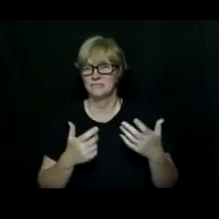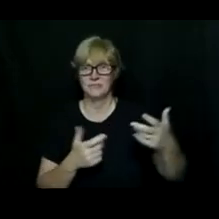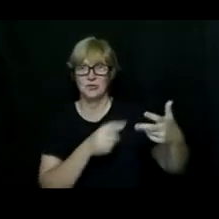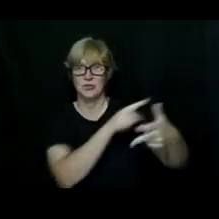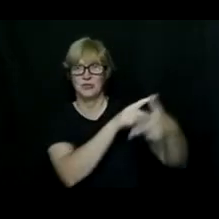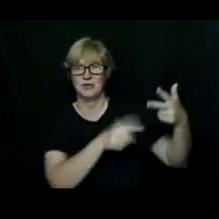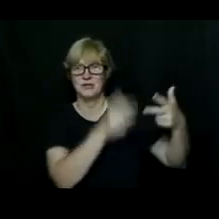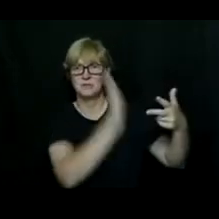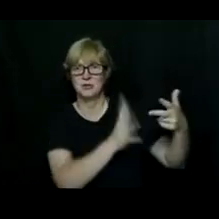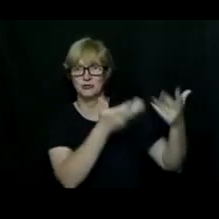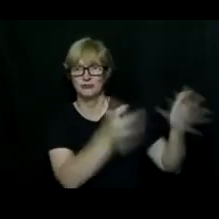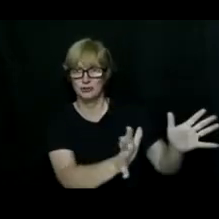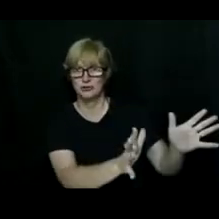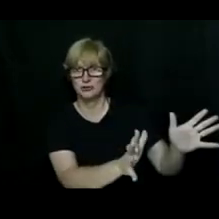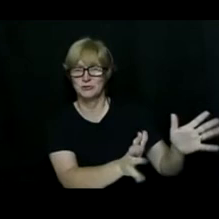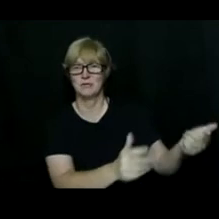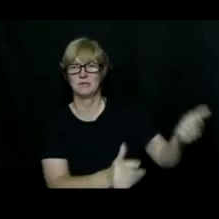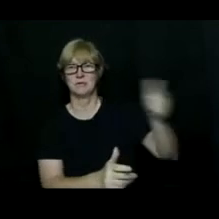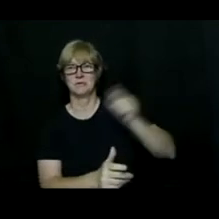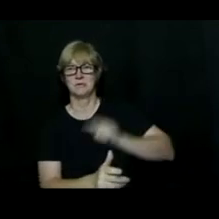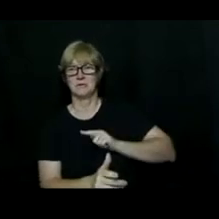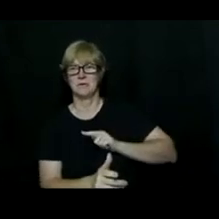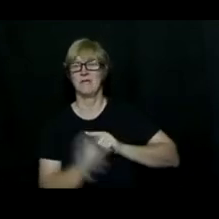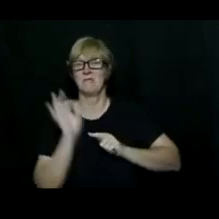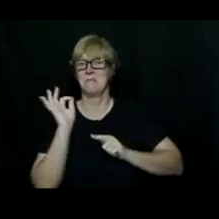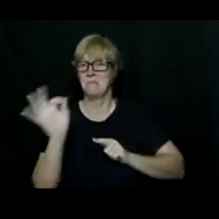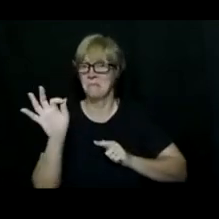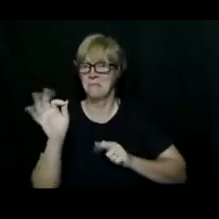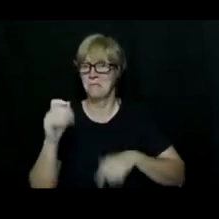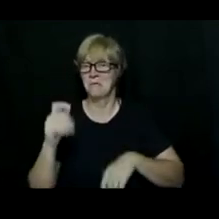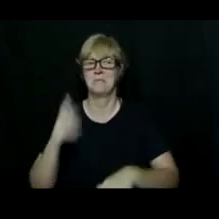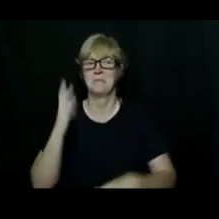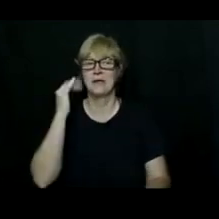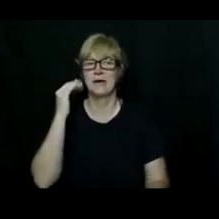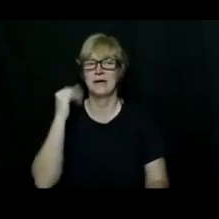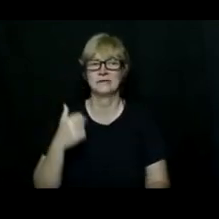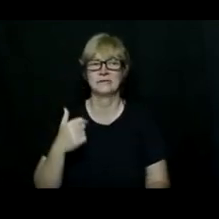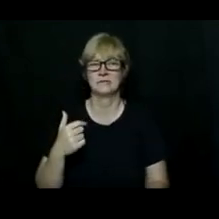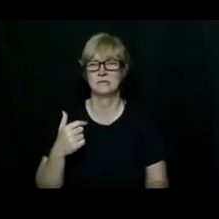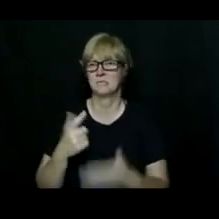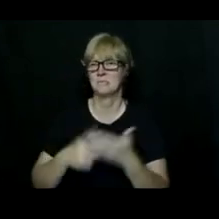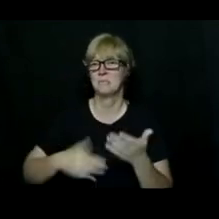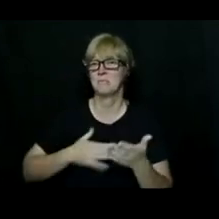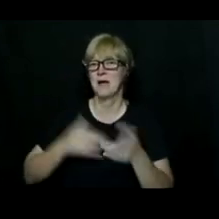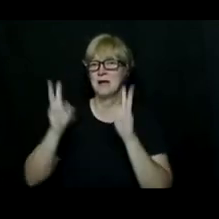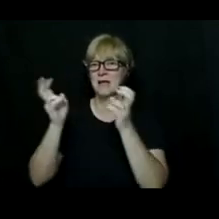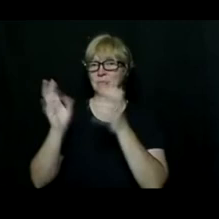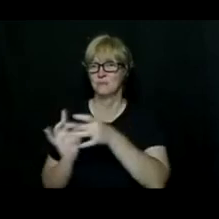speakers, because I think some of the things that I will talk about will relate to the data that they